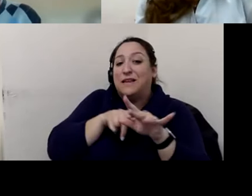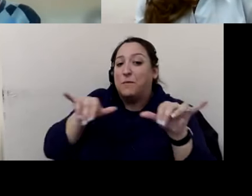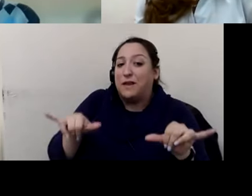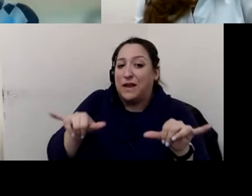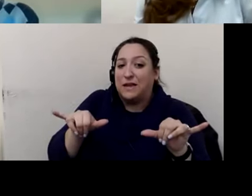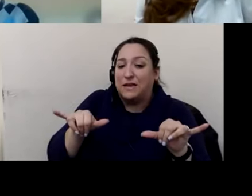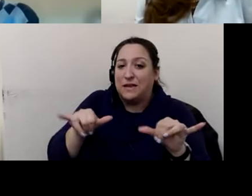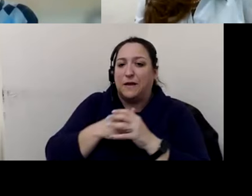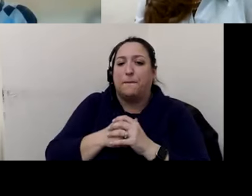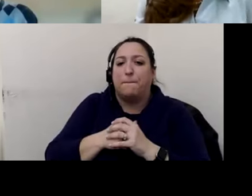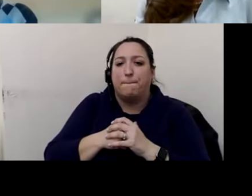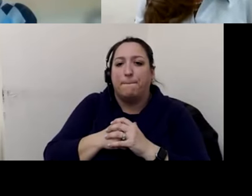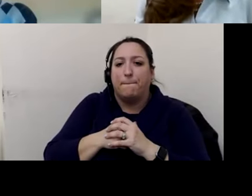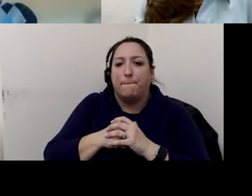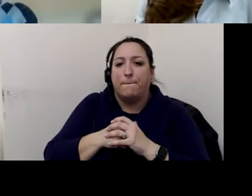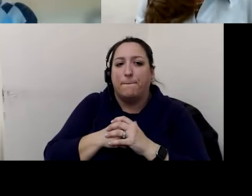Simultaneously,